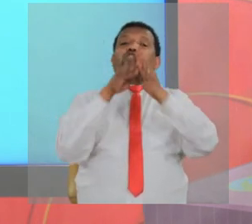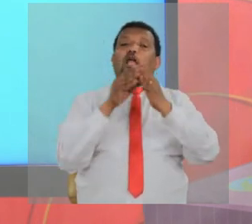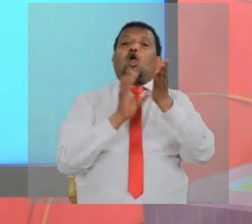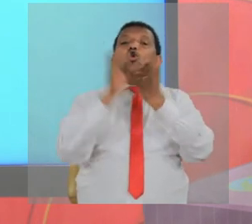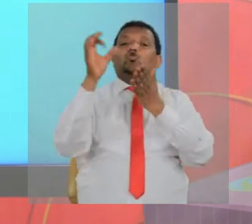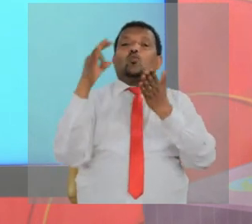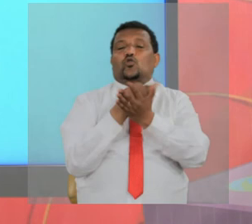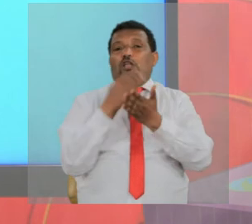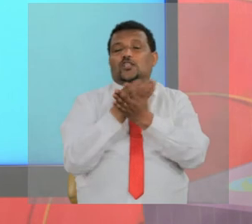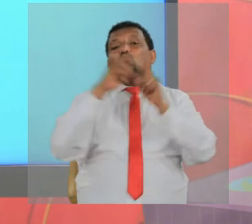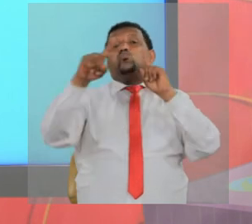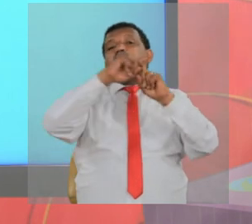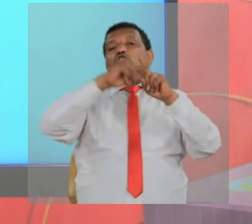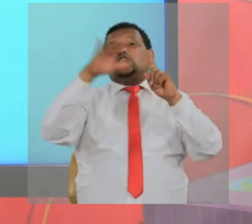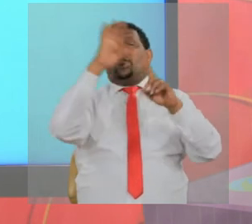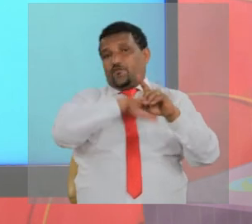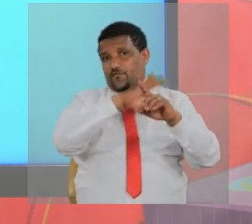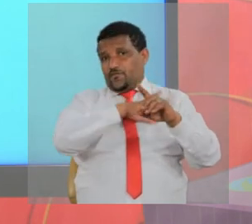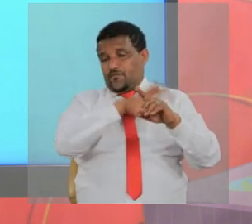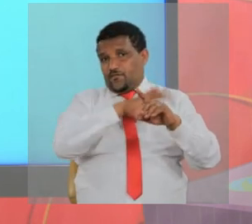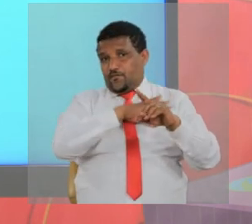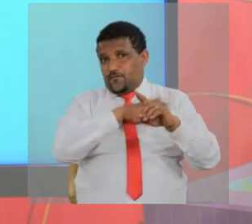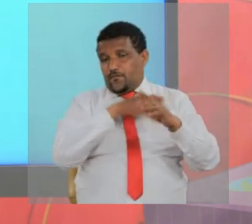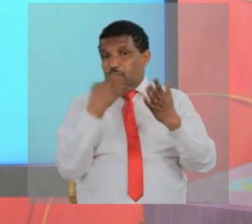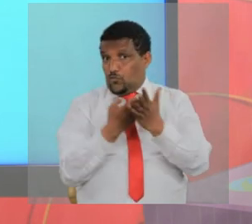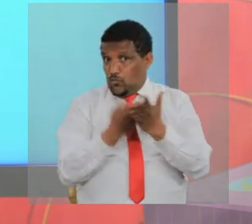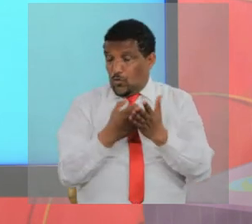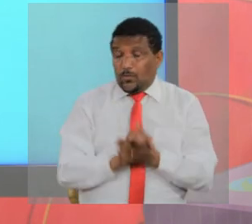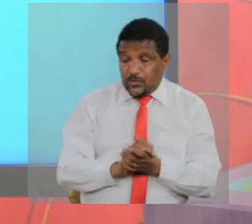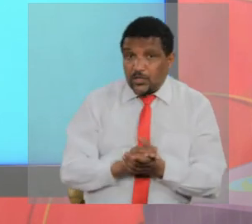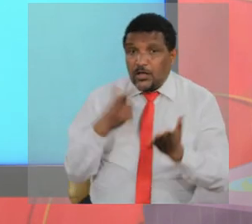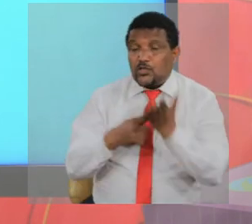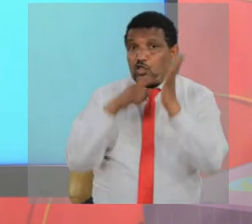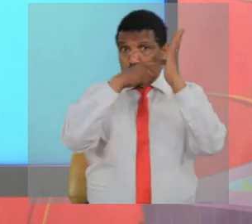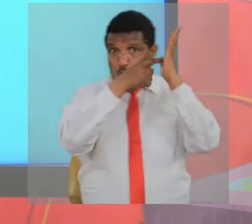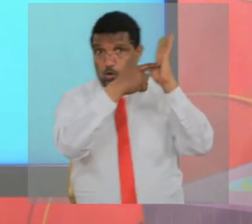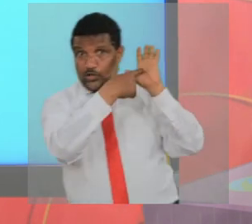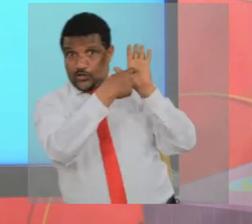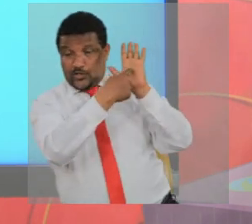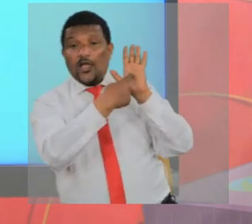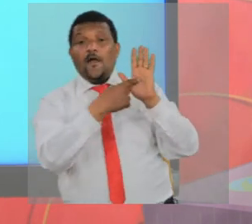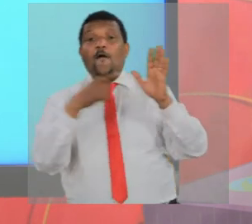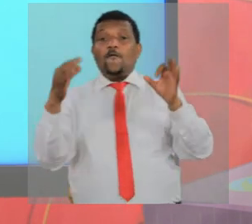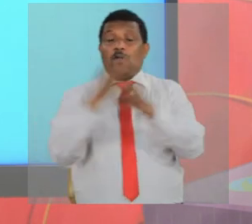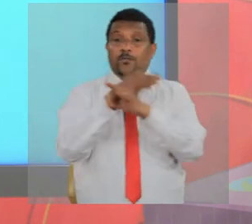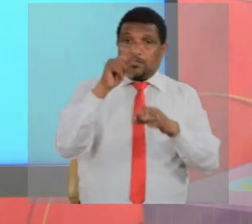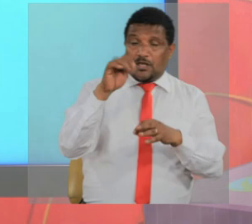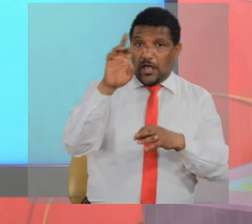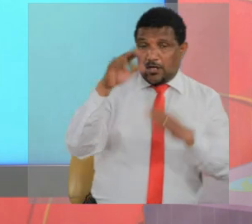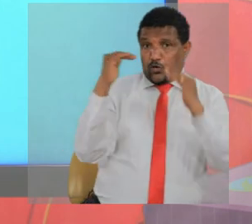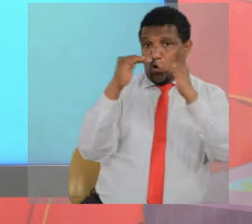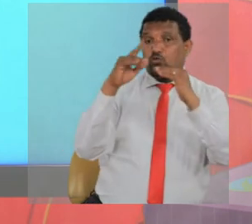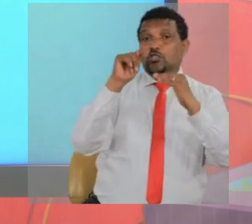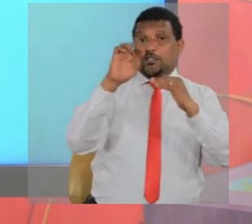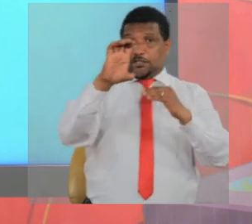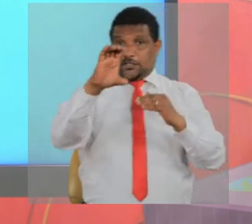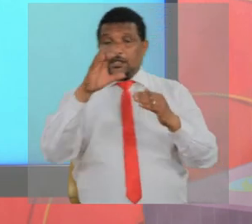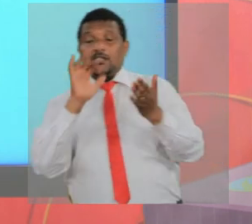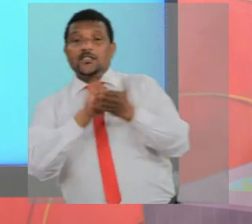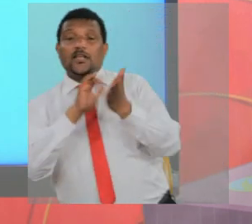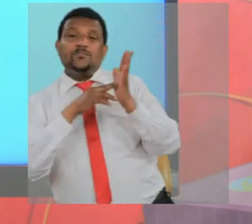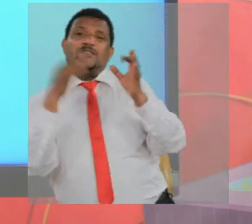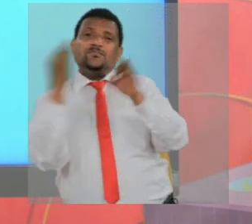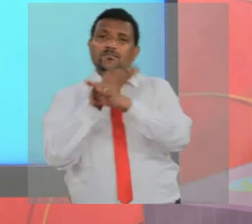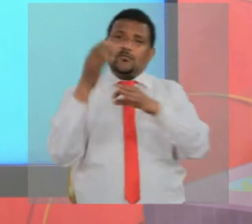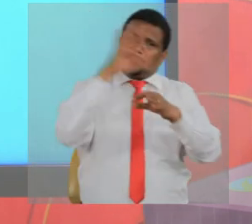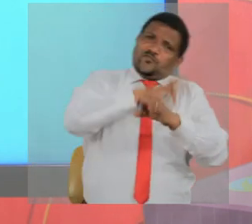positive economic profit. Again, at this point, the firm's TR equals to TC. That means the firm neither